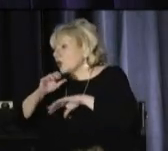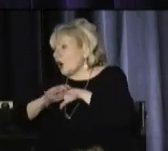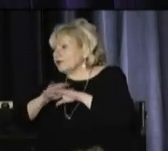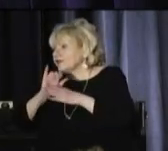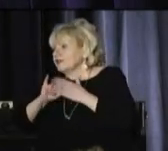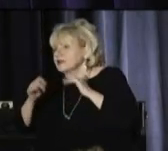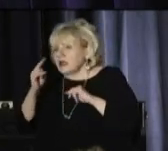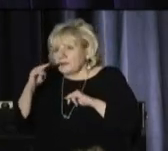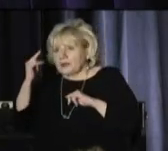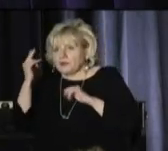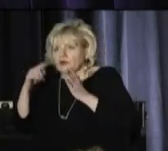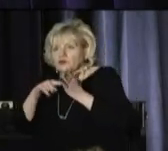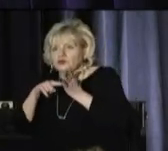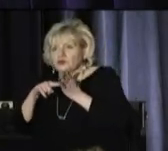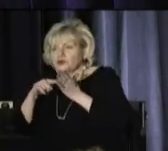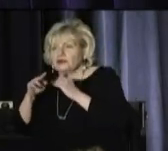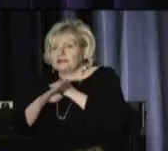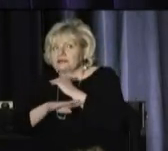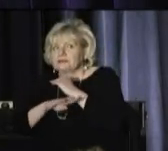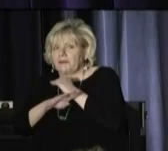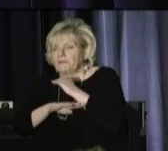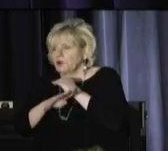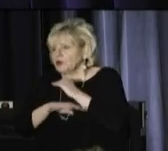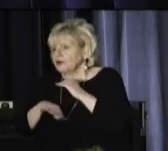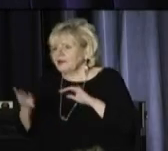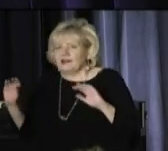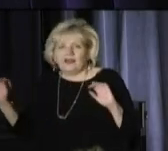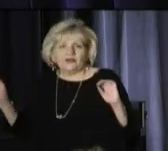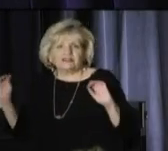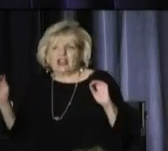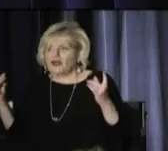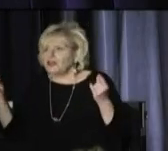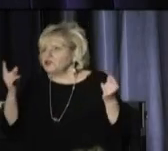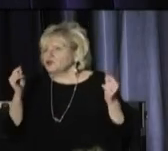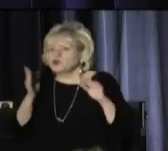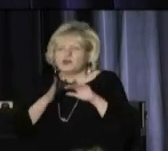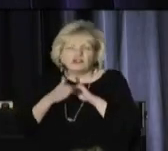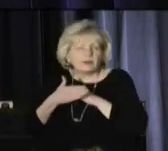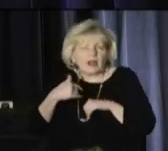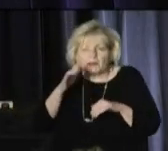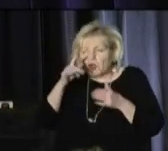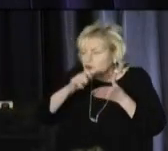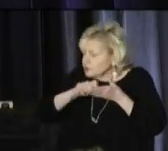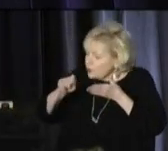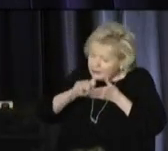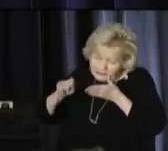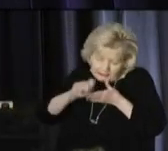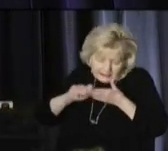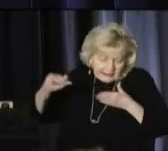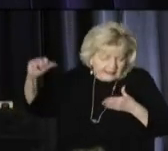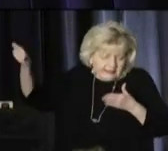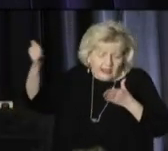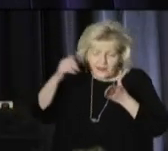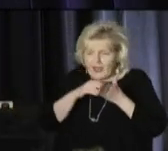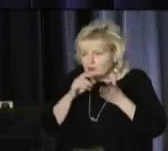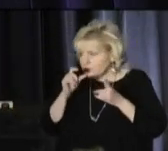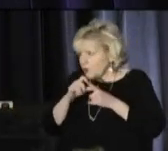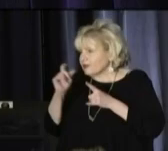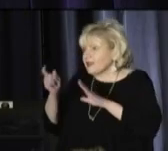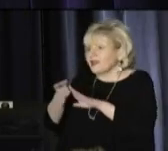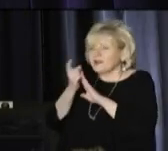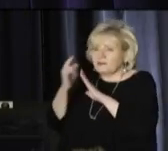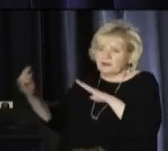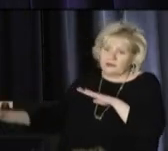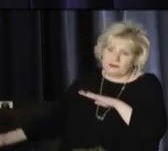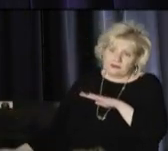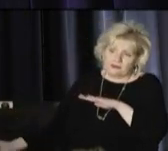September. I was like, oh, there's nothing to do here. I'm gonna write 10,000 words this week. As soon as I got there,